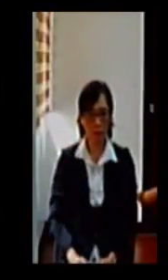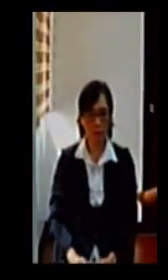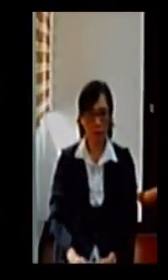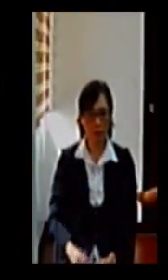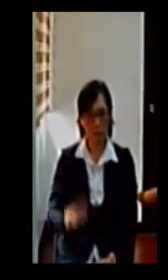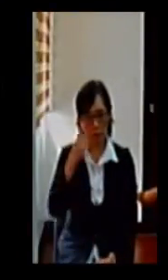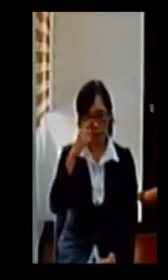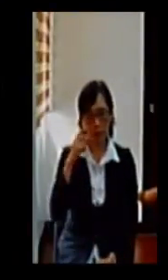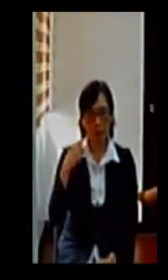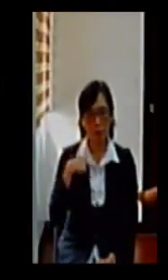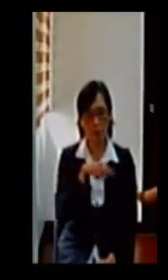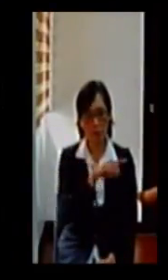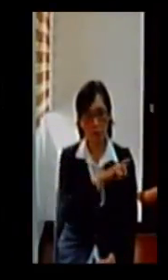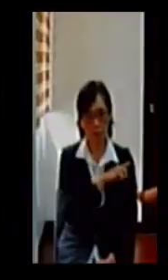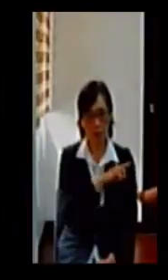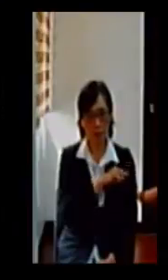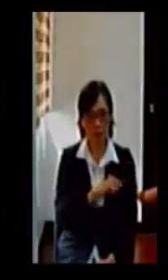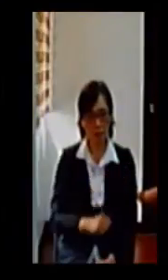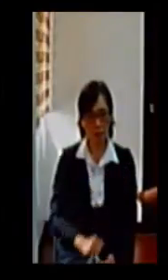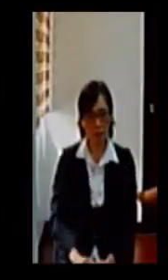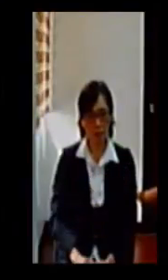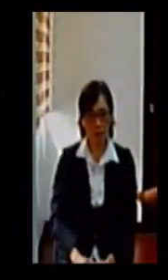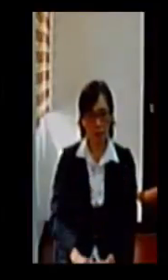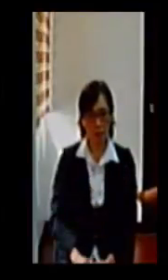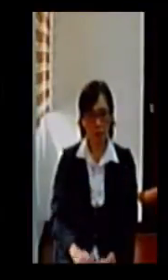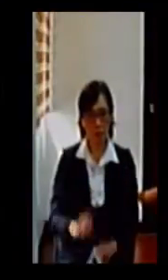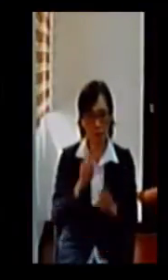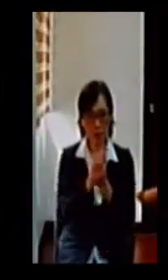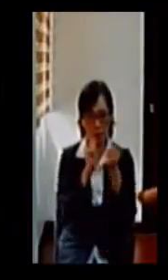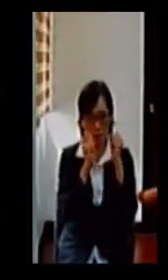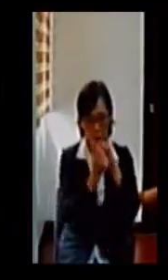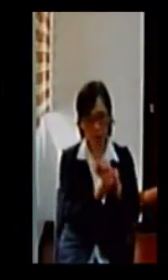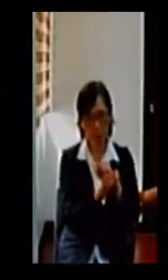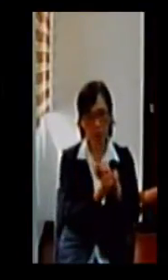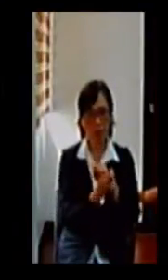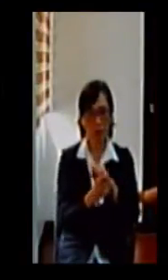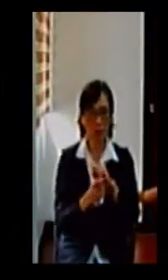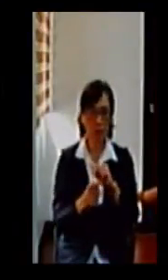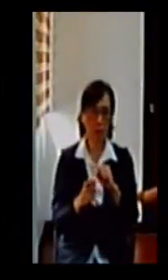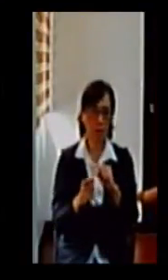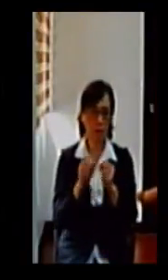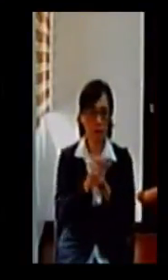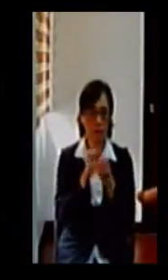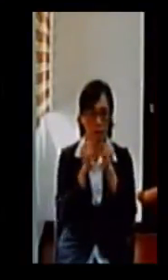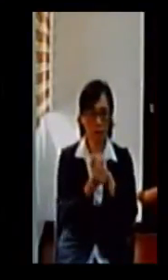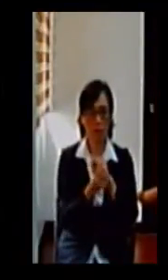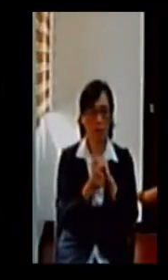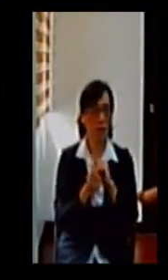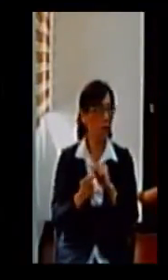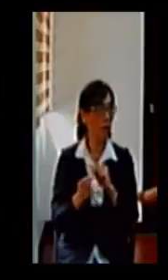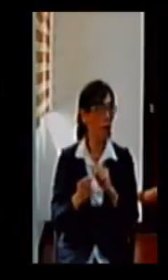for us to sort of like turn the tide, if that is at all still